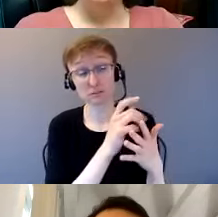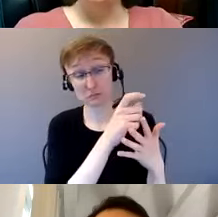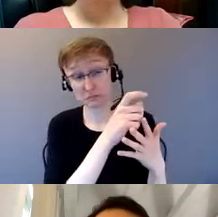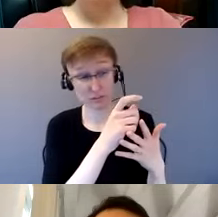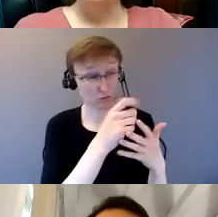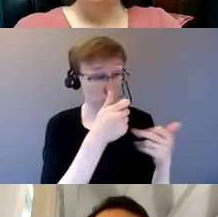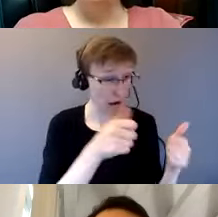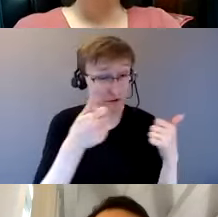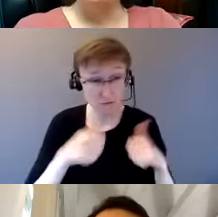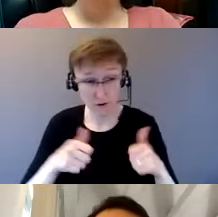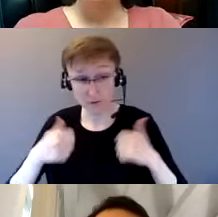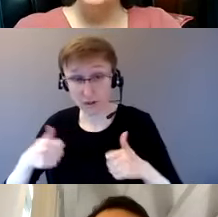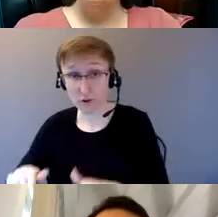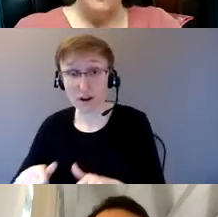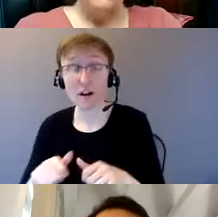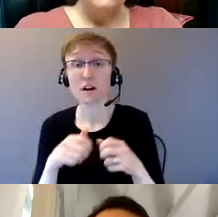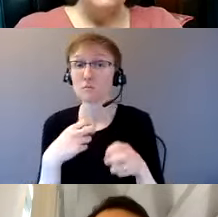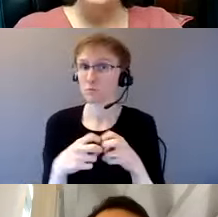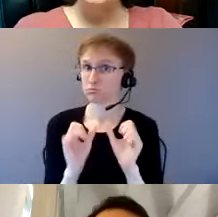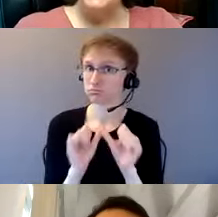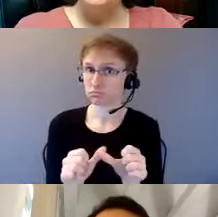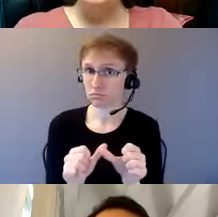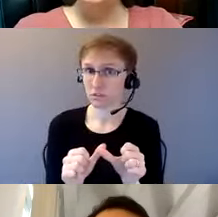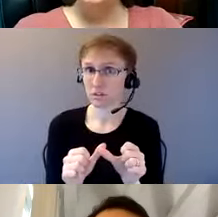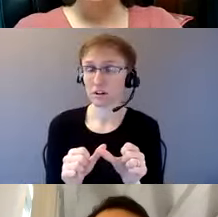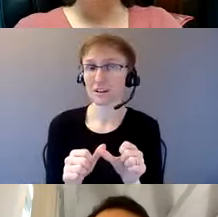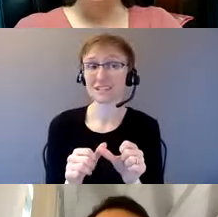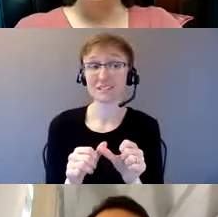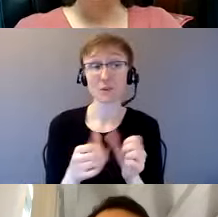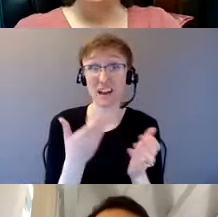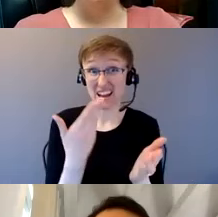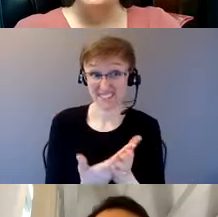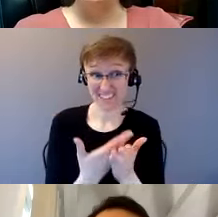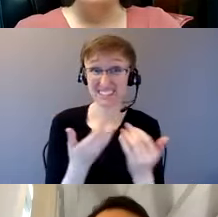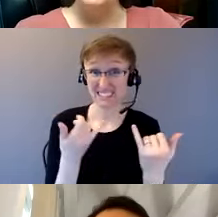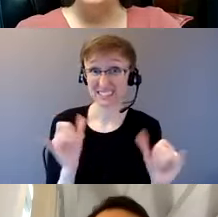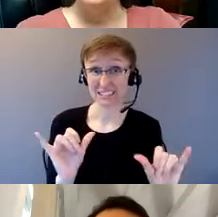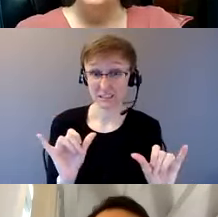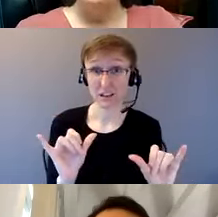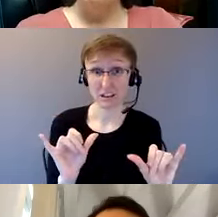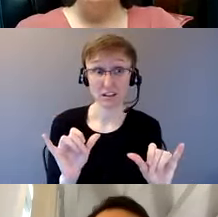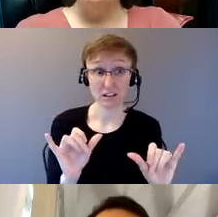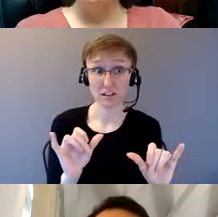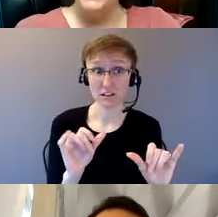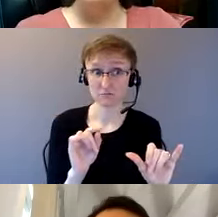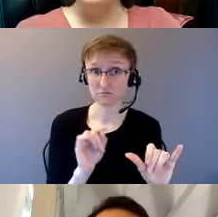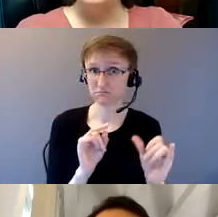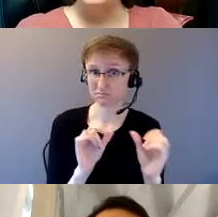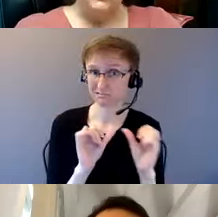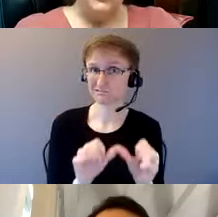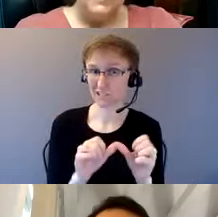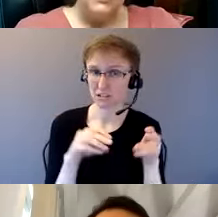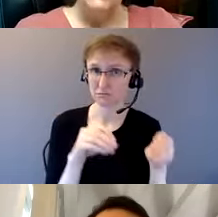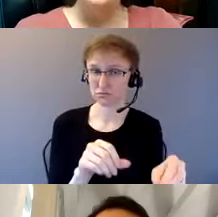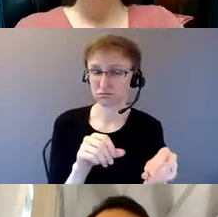community OT visits, we've still got problems if there's still evidence that this man is making impaired